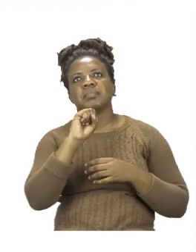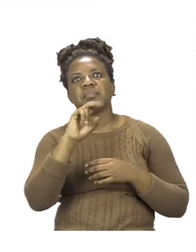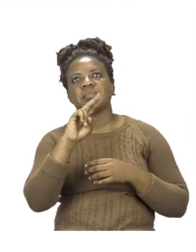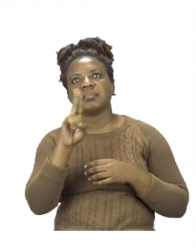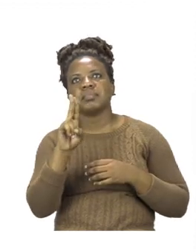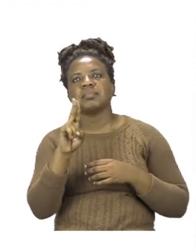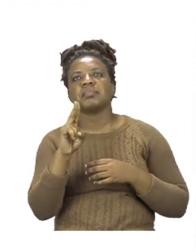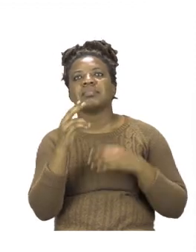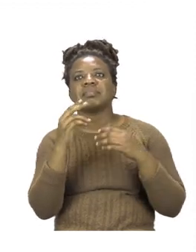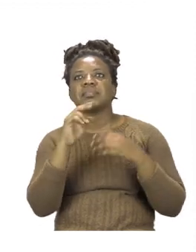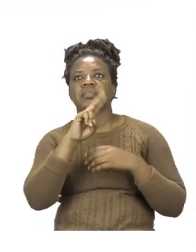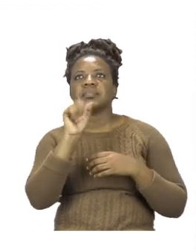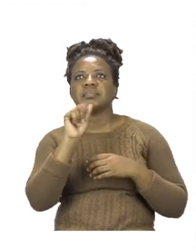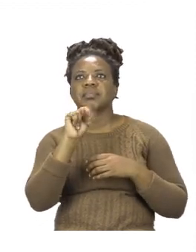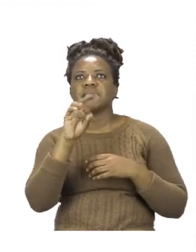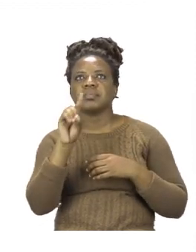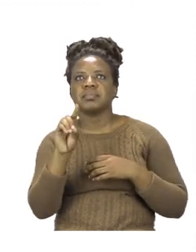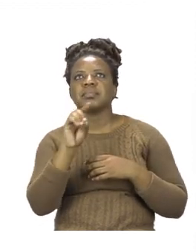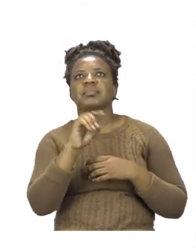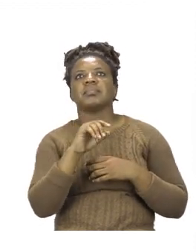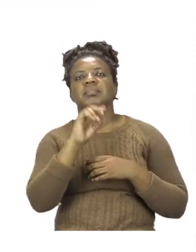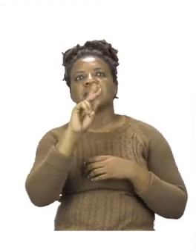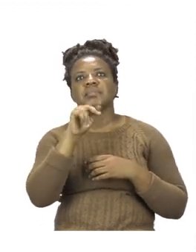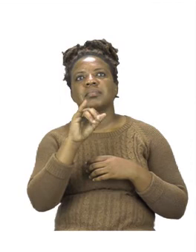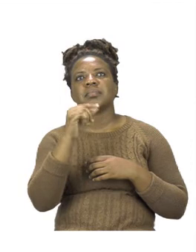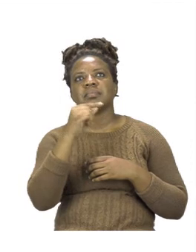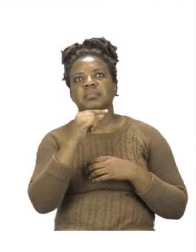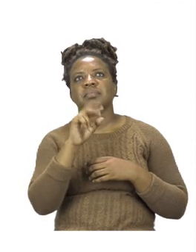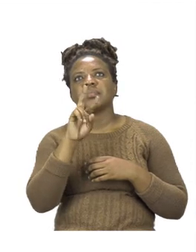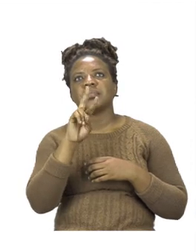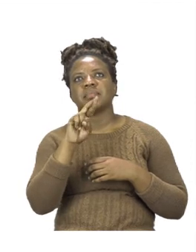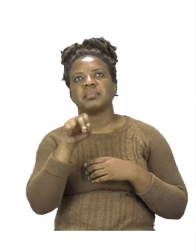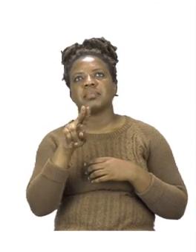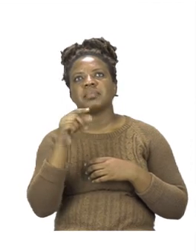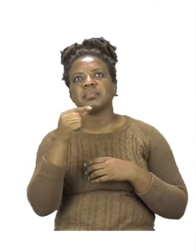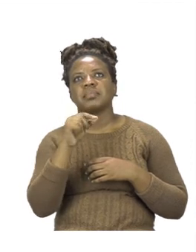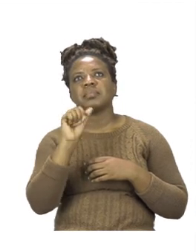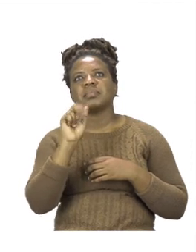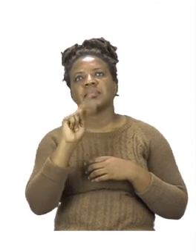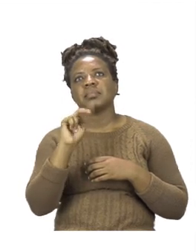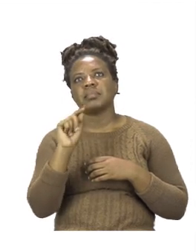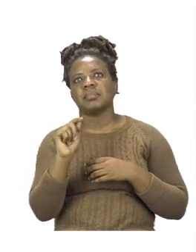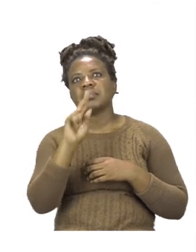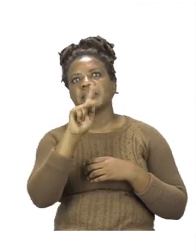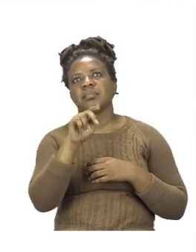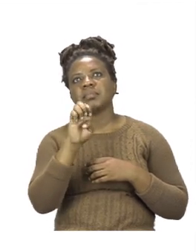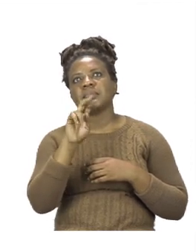pig, rug, ant, pencil,